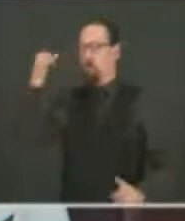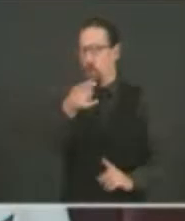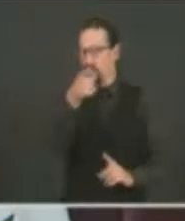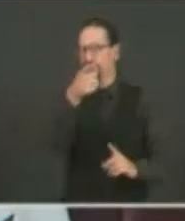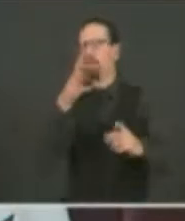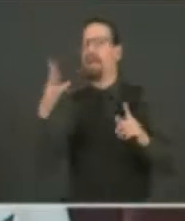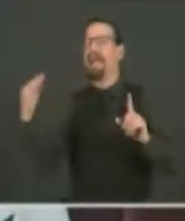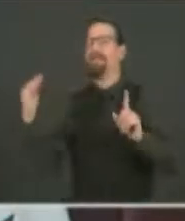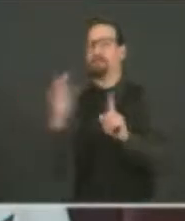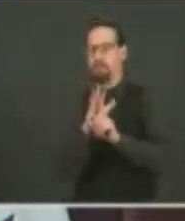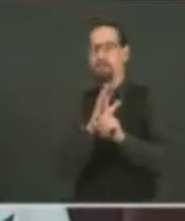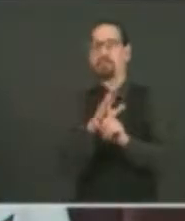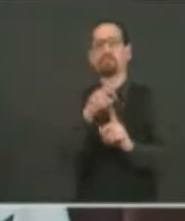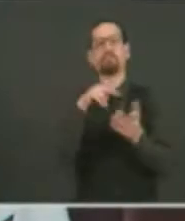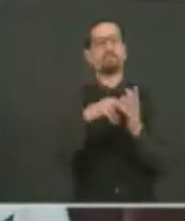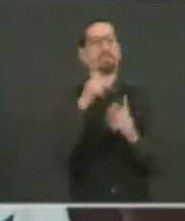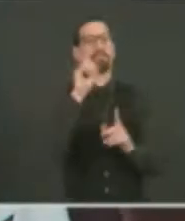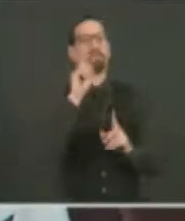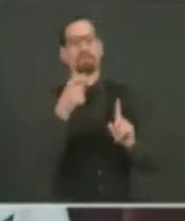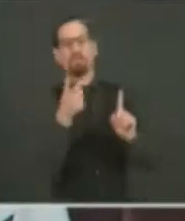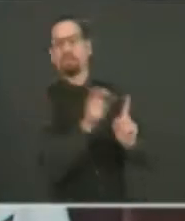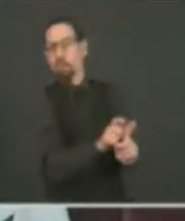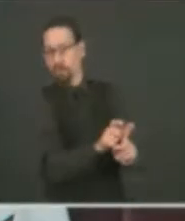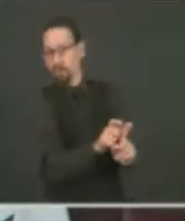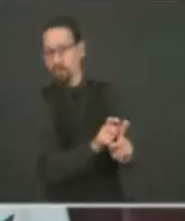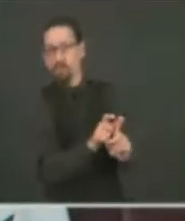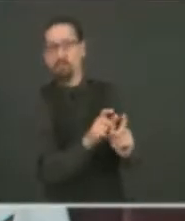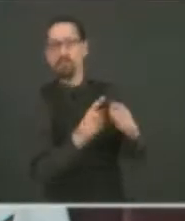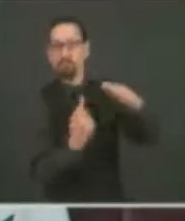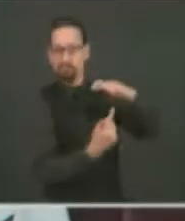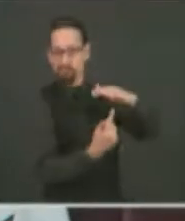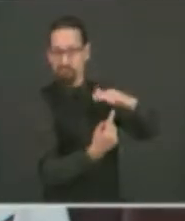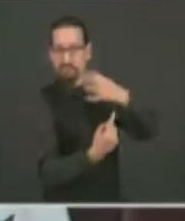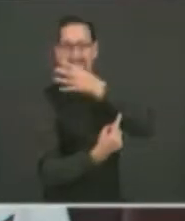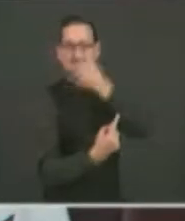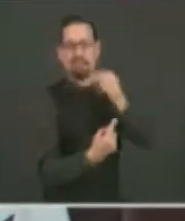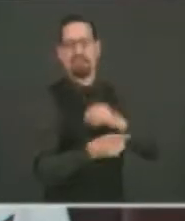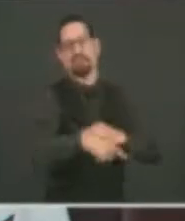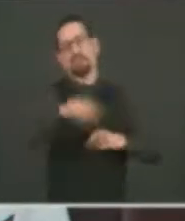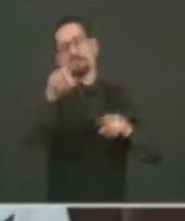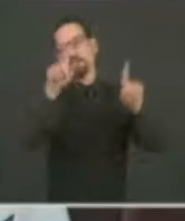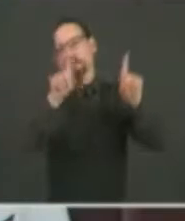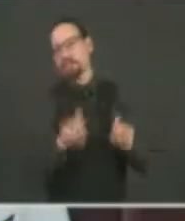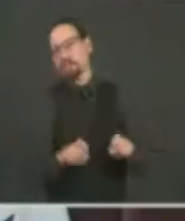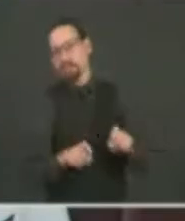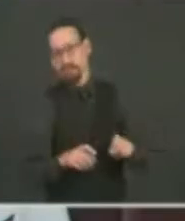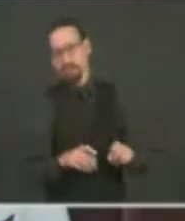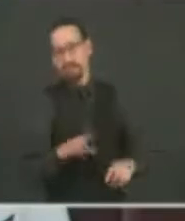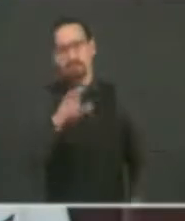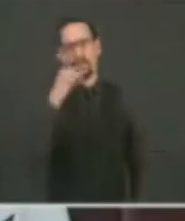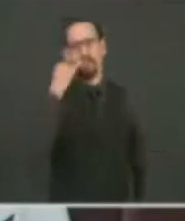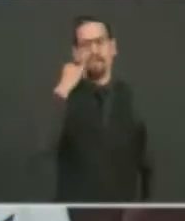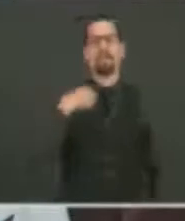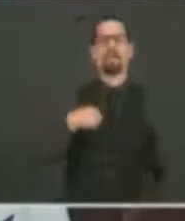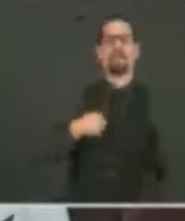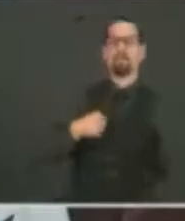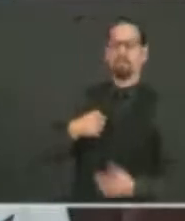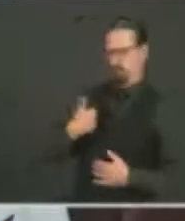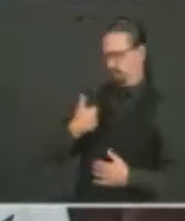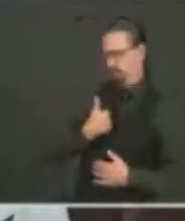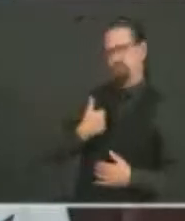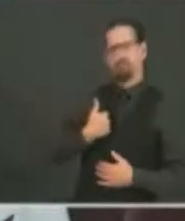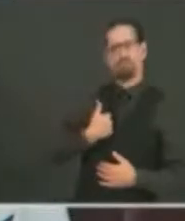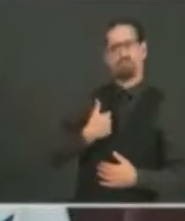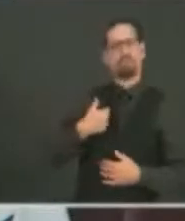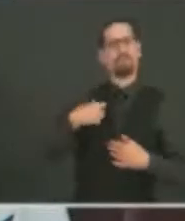tested. So it's helpful if you don't just determine yourself to be a close contact. We did